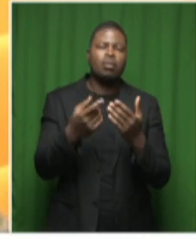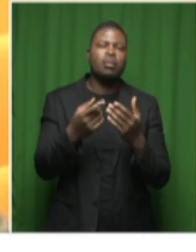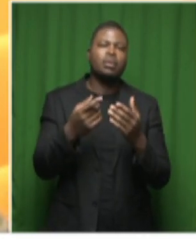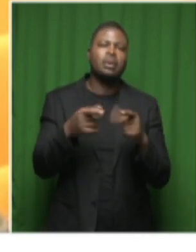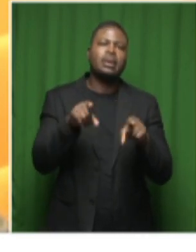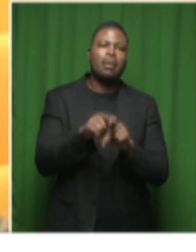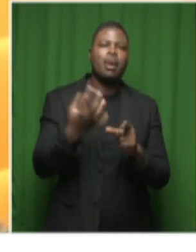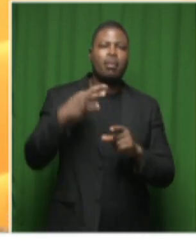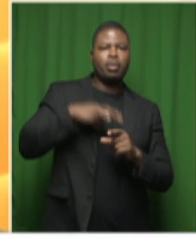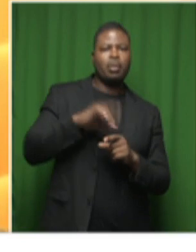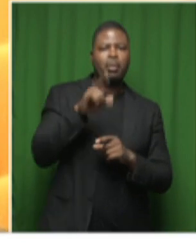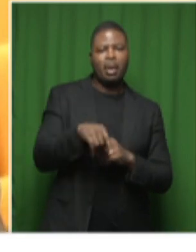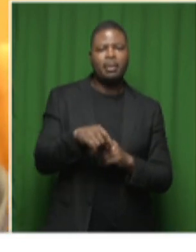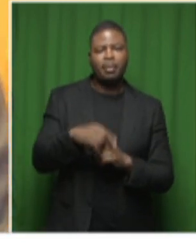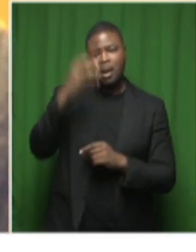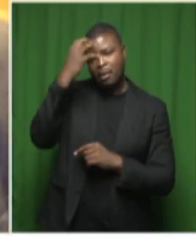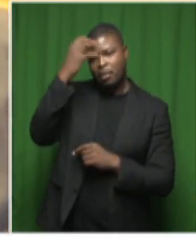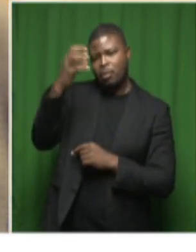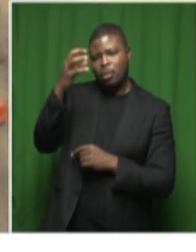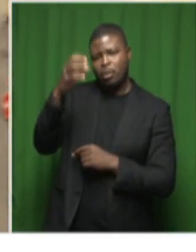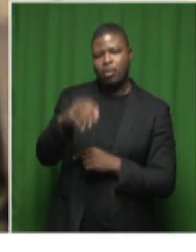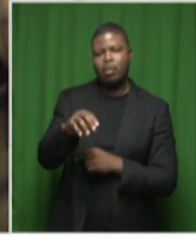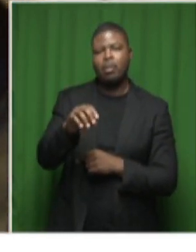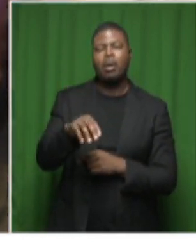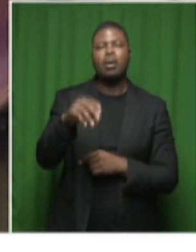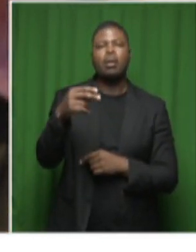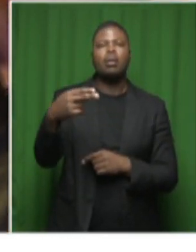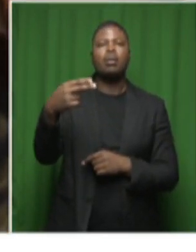Professor Wilma Hanekom, thank you so much for your time. That's the